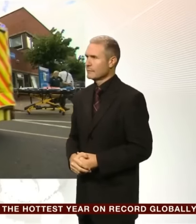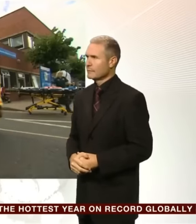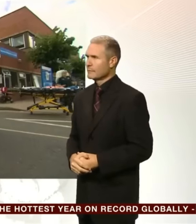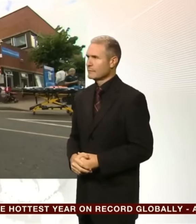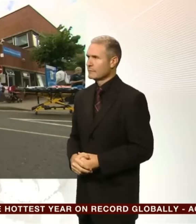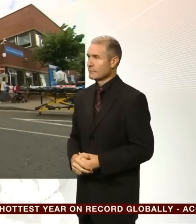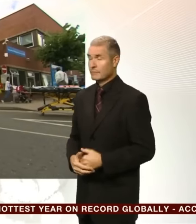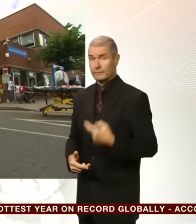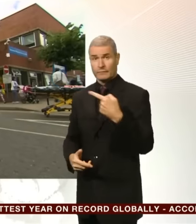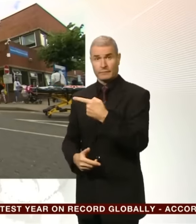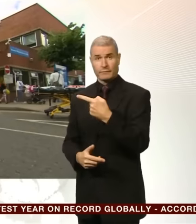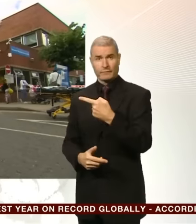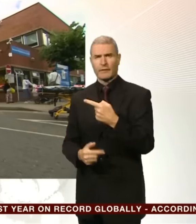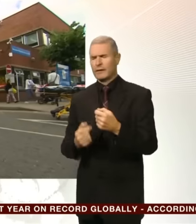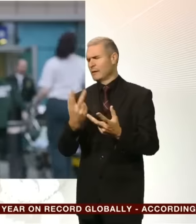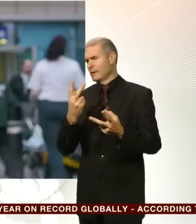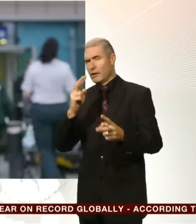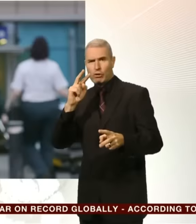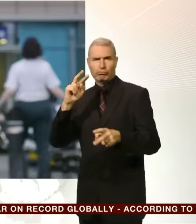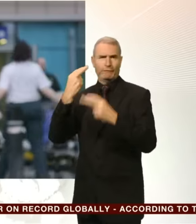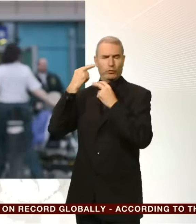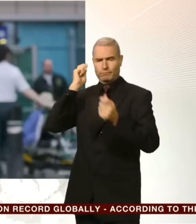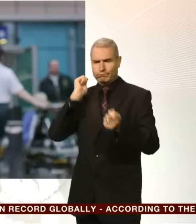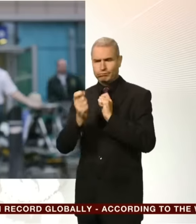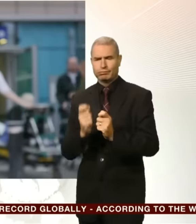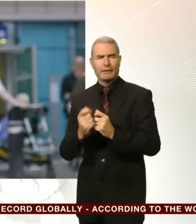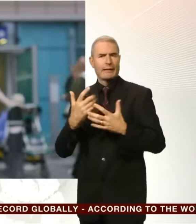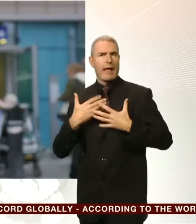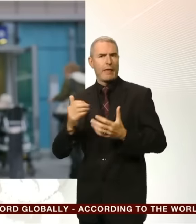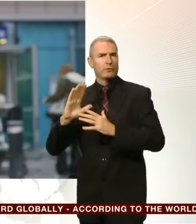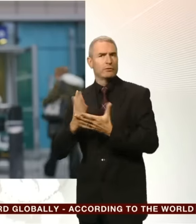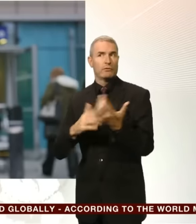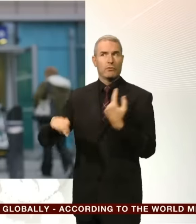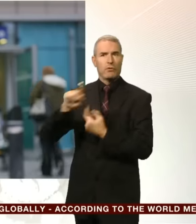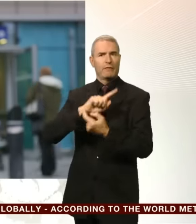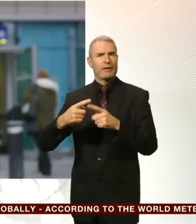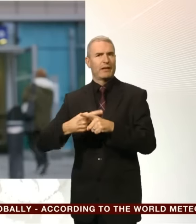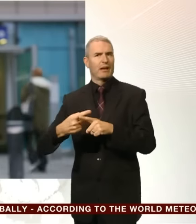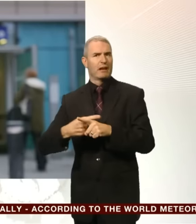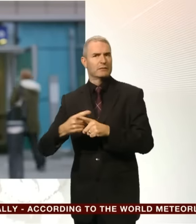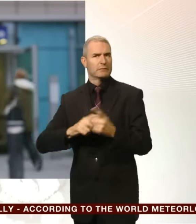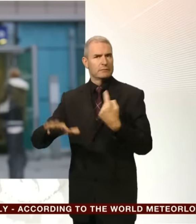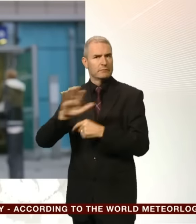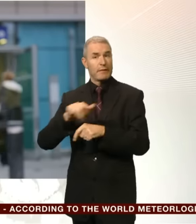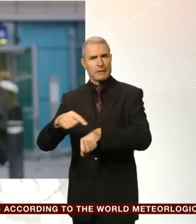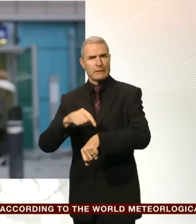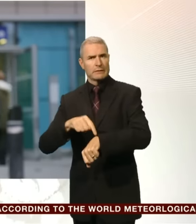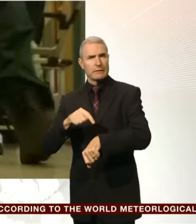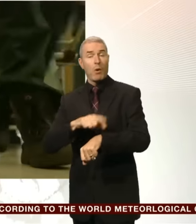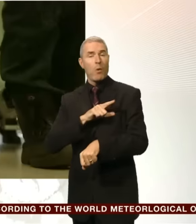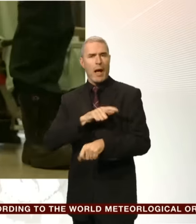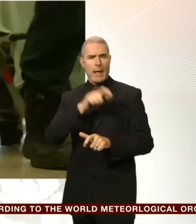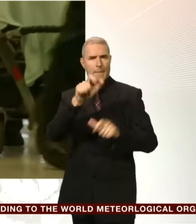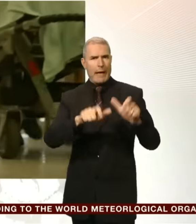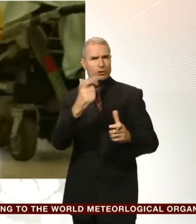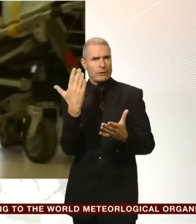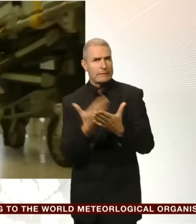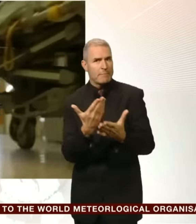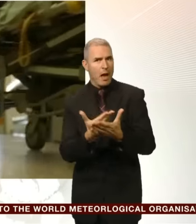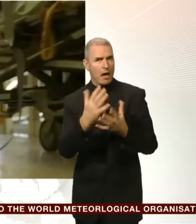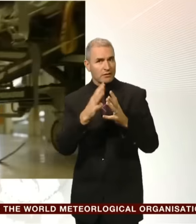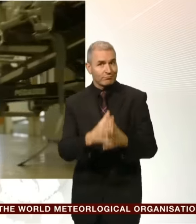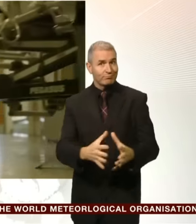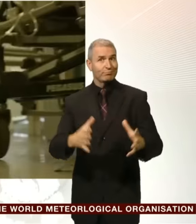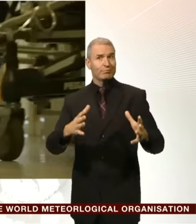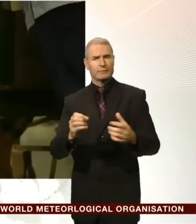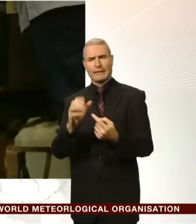It's seen as the most significant rethink of how health services are delivered in England in years. At a time of rising patient demand, a key aim